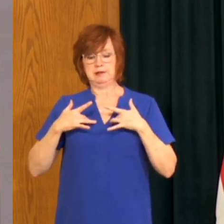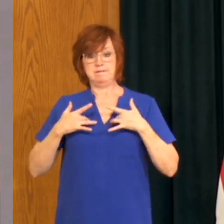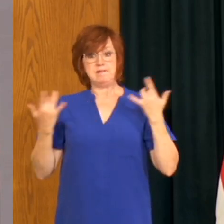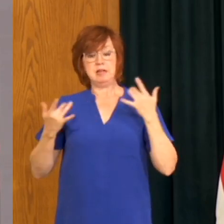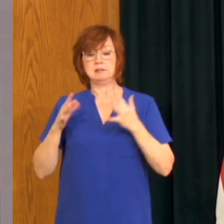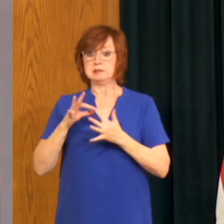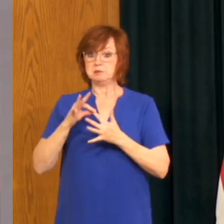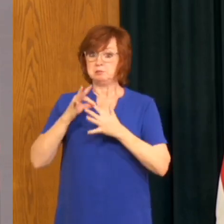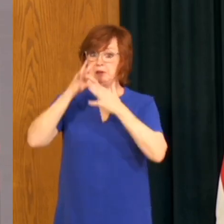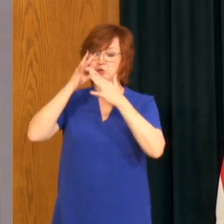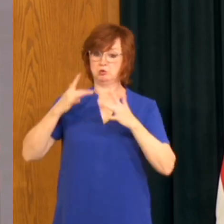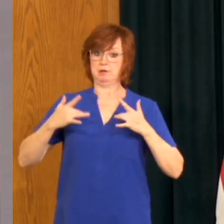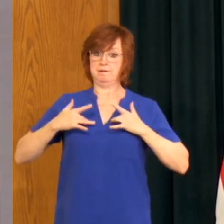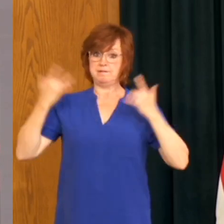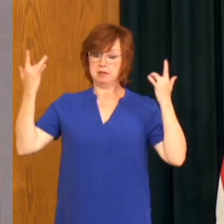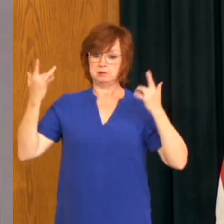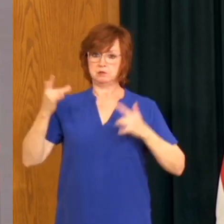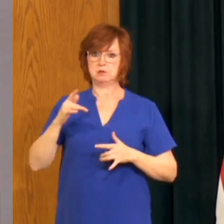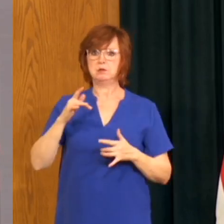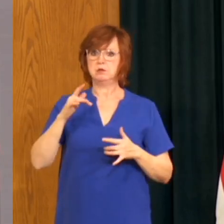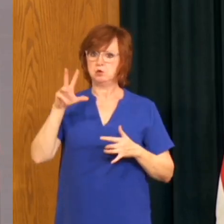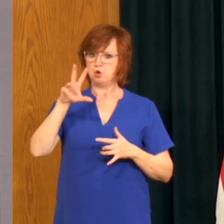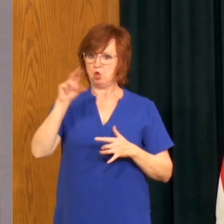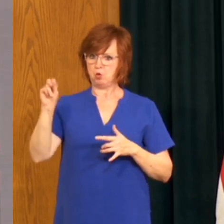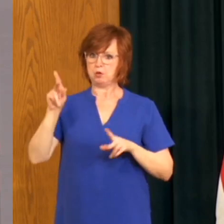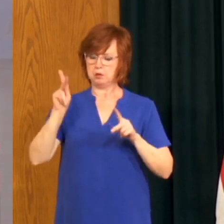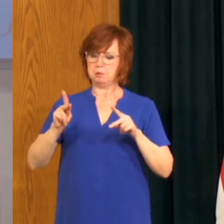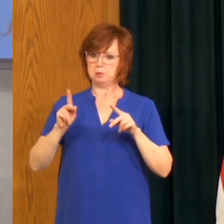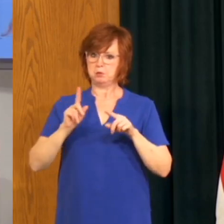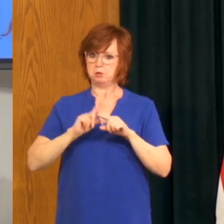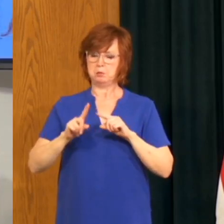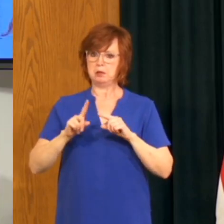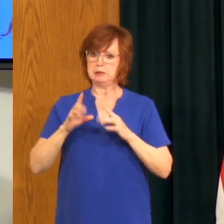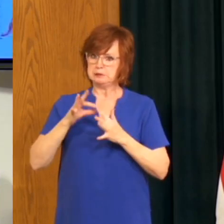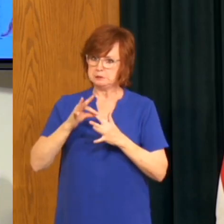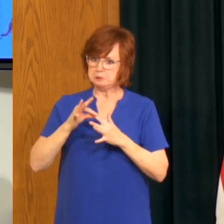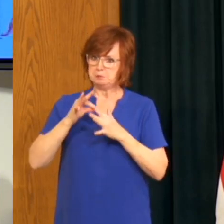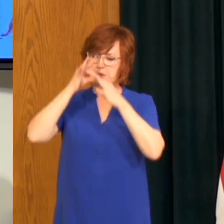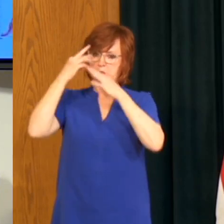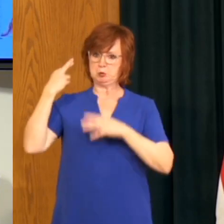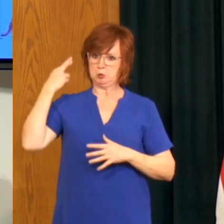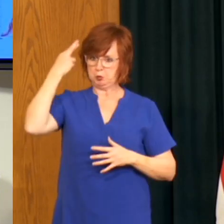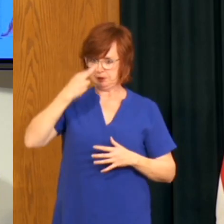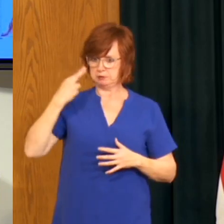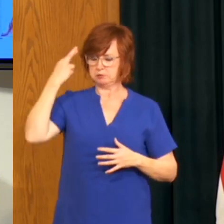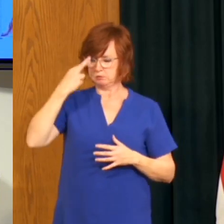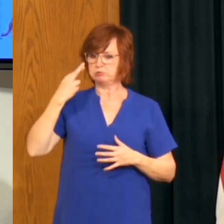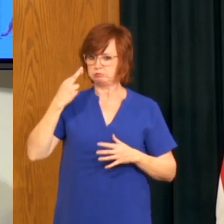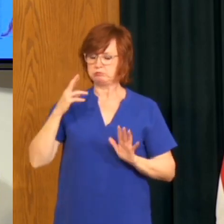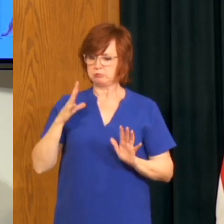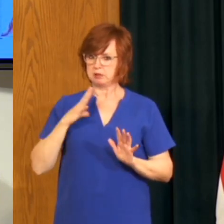people may come from other parts of the province, but those should be infrequent and not frequent.